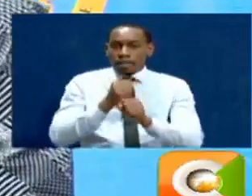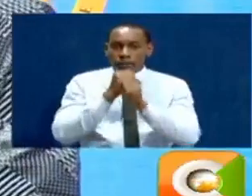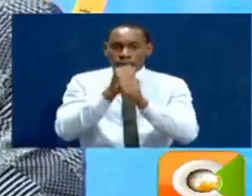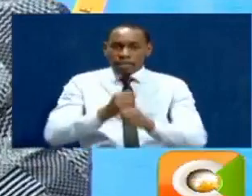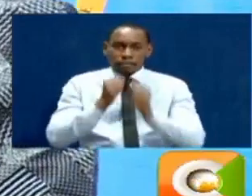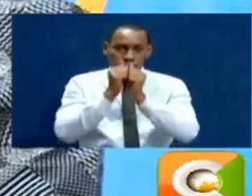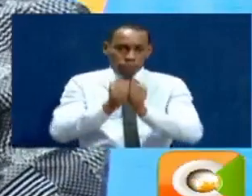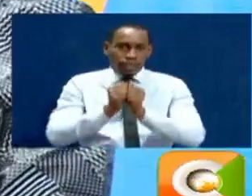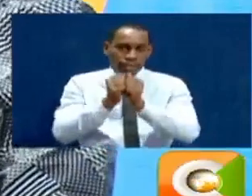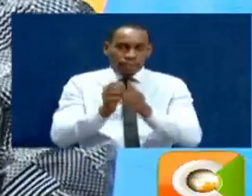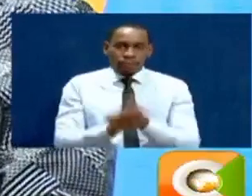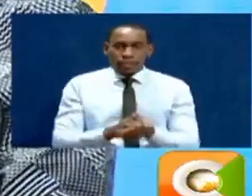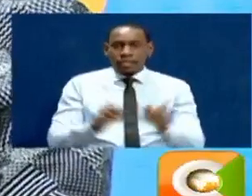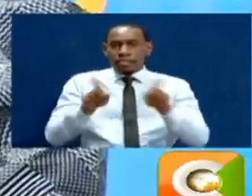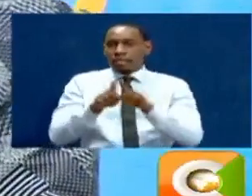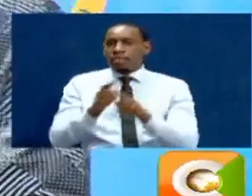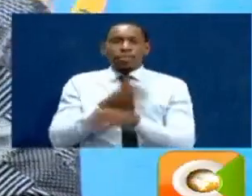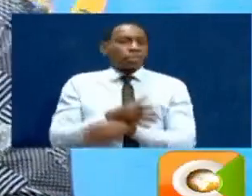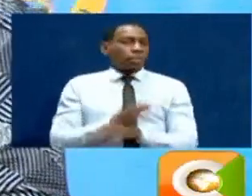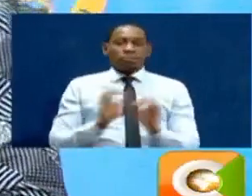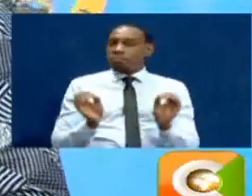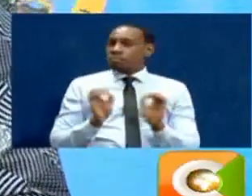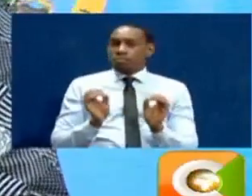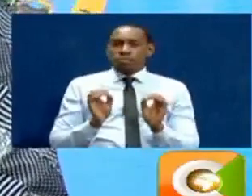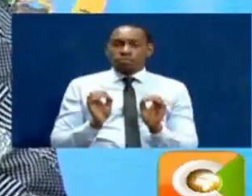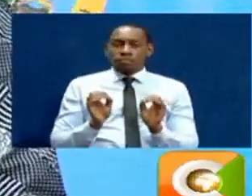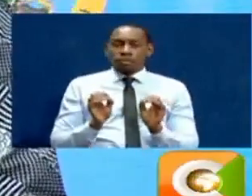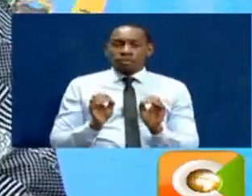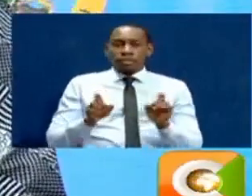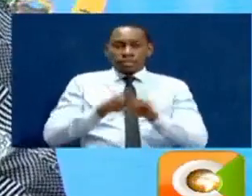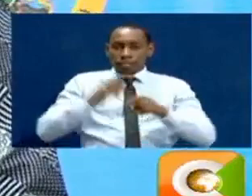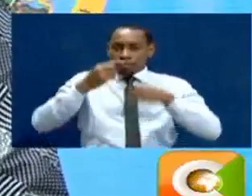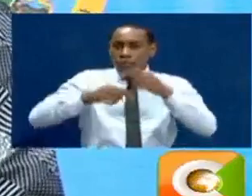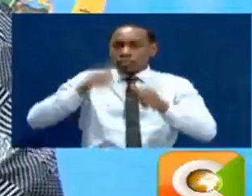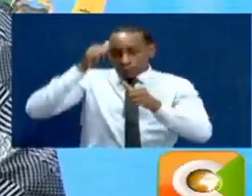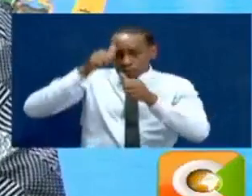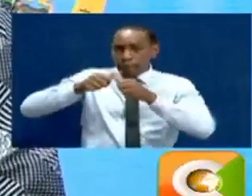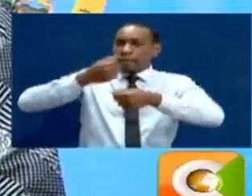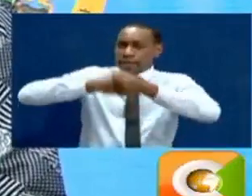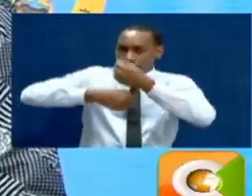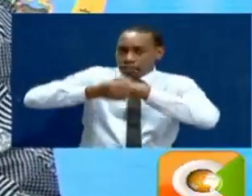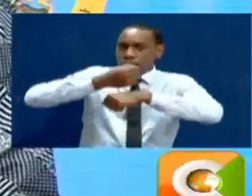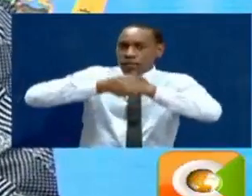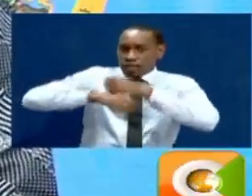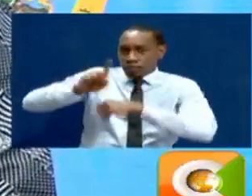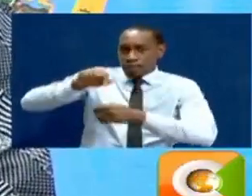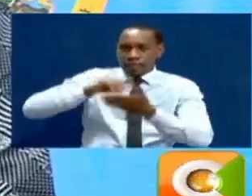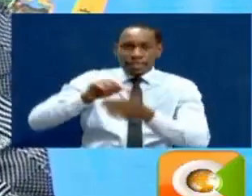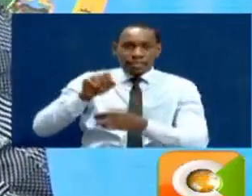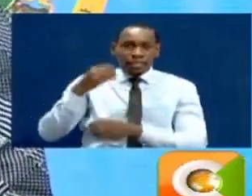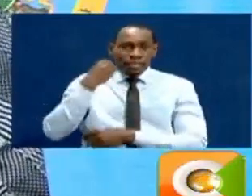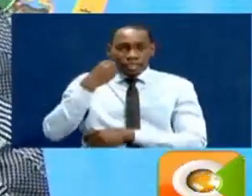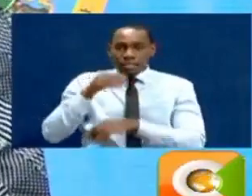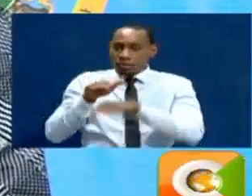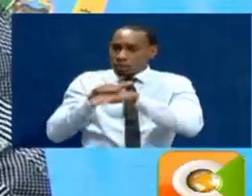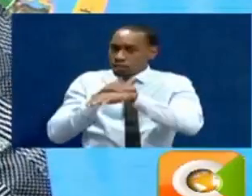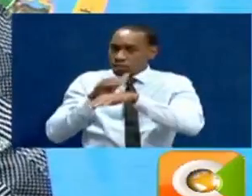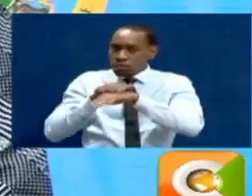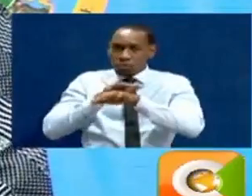together. Let us not ease off at any time. Let us keep remembering that the disease is not